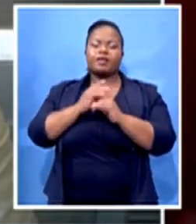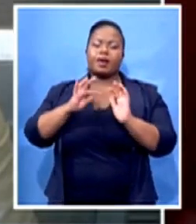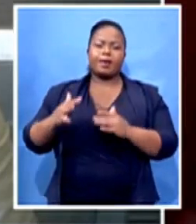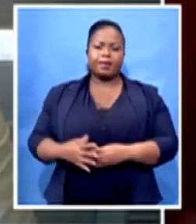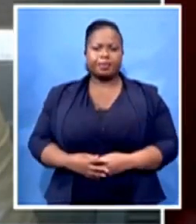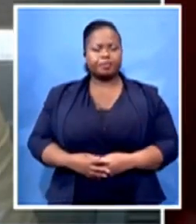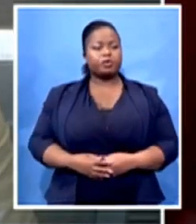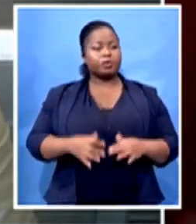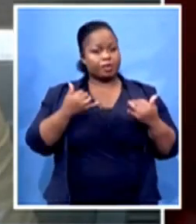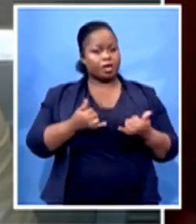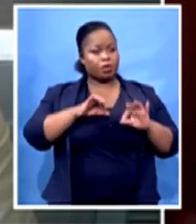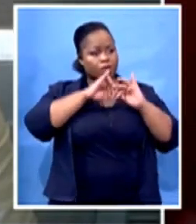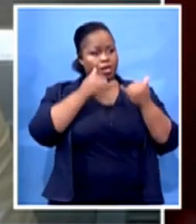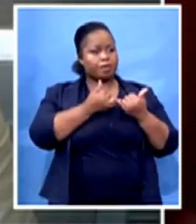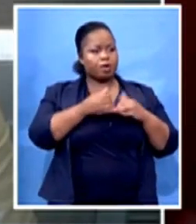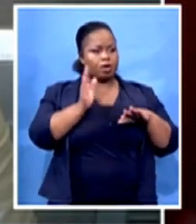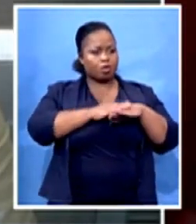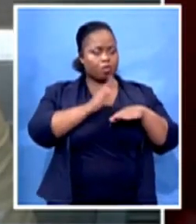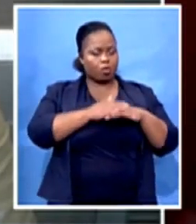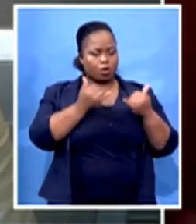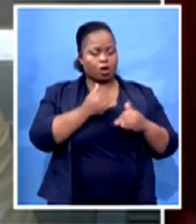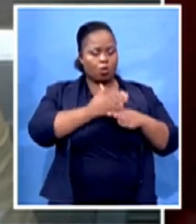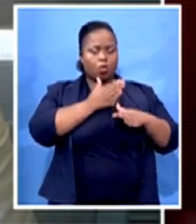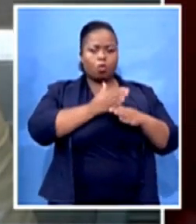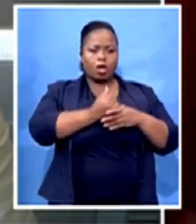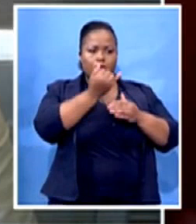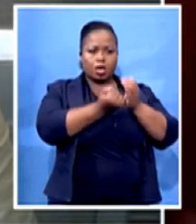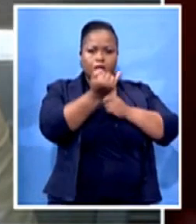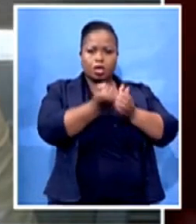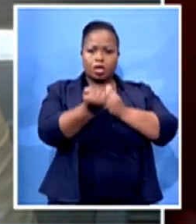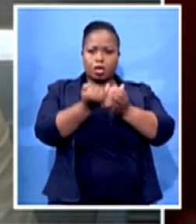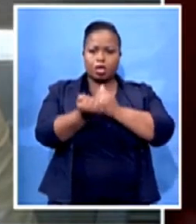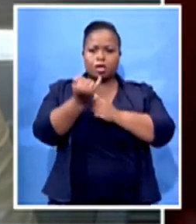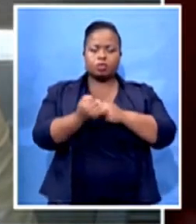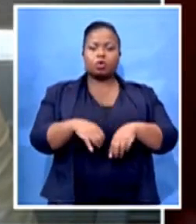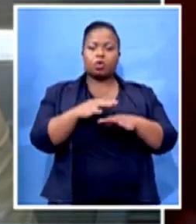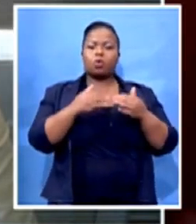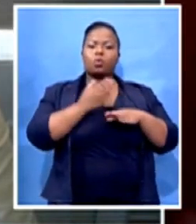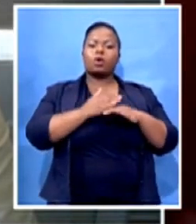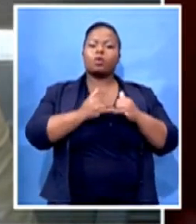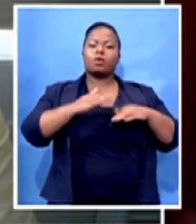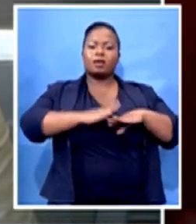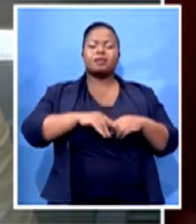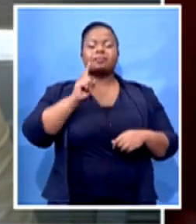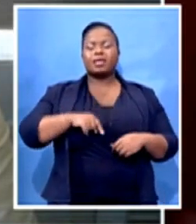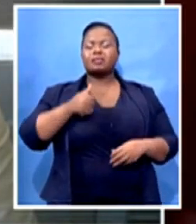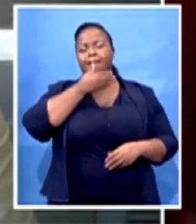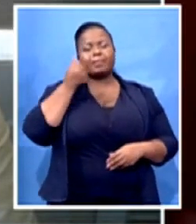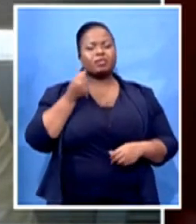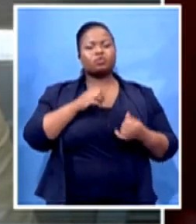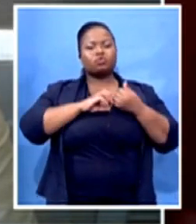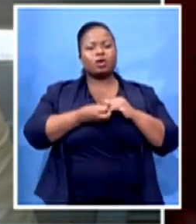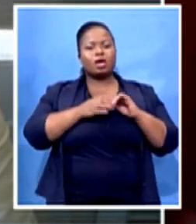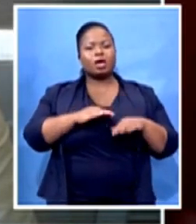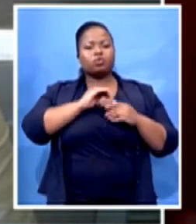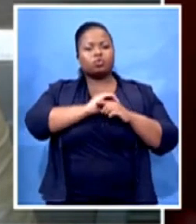and remote, I guess it's so important that they stay up to date with the best security practices. And people who work from home, I mean, you